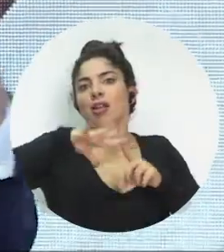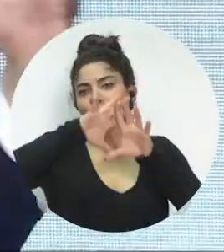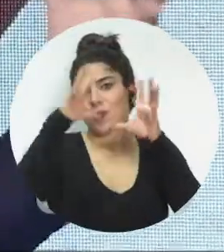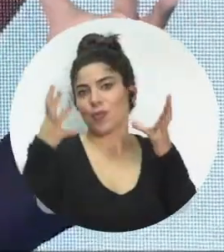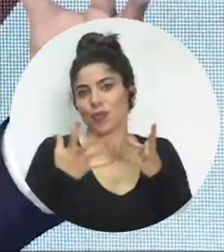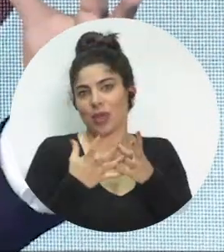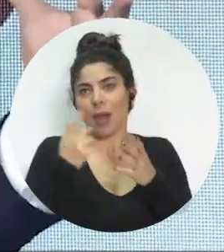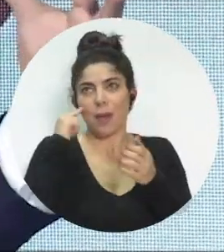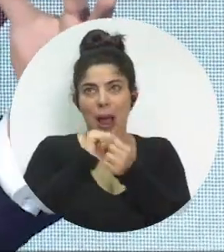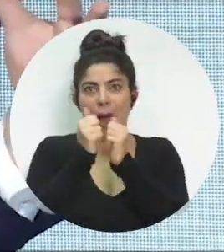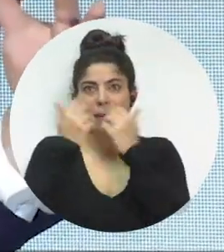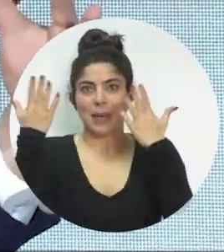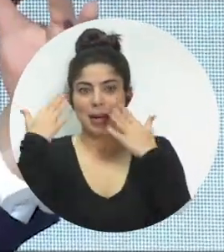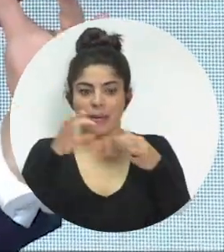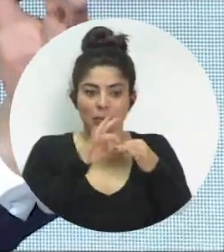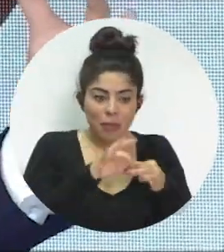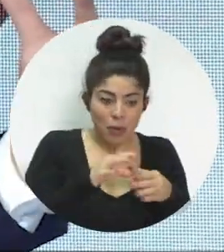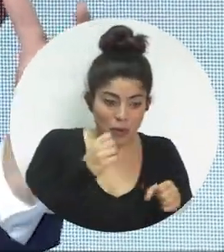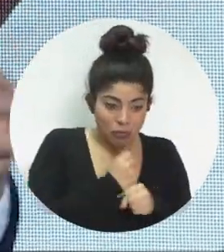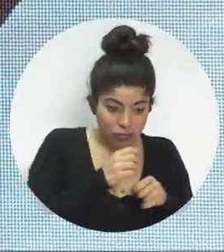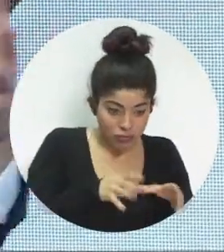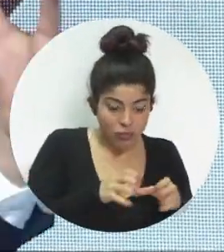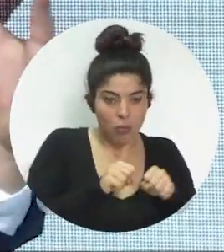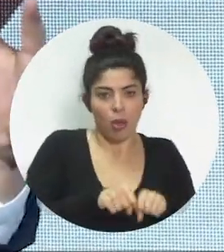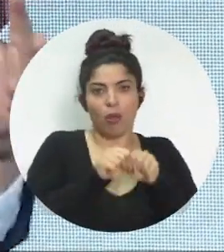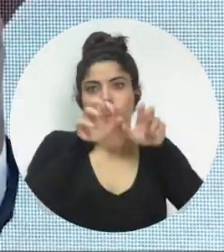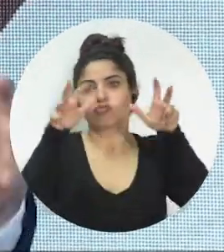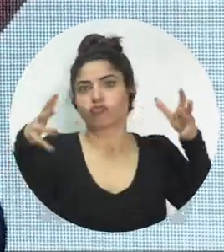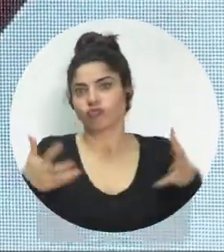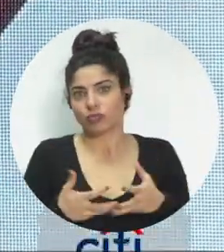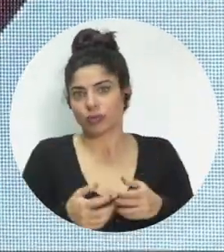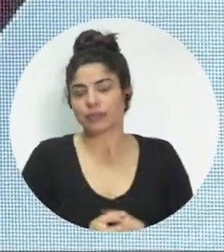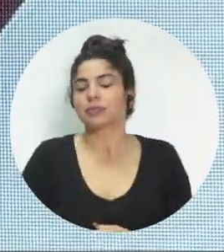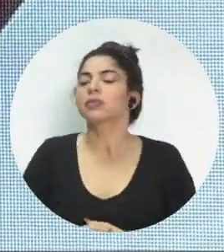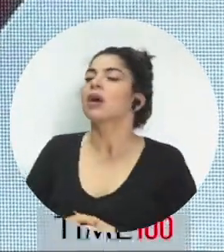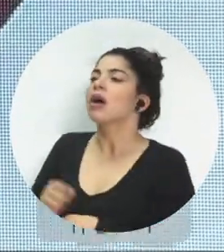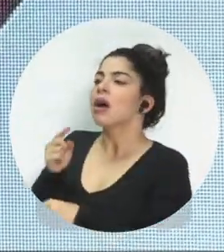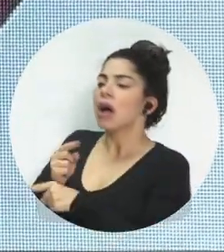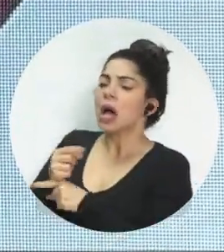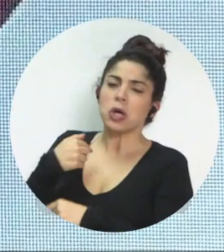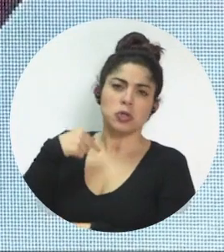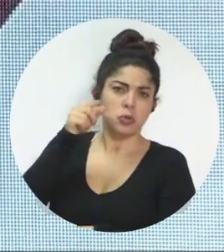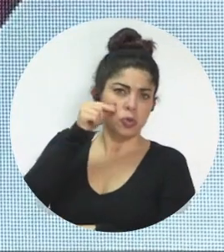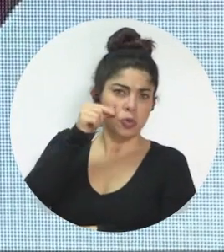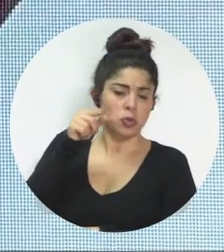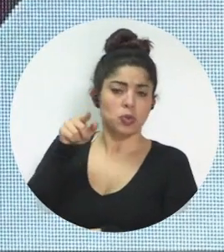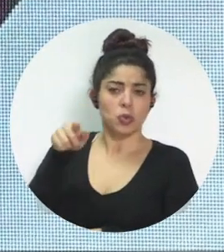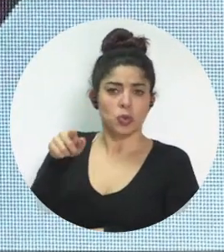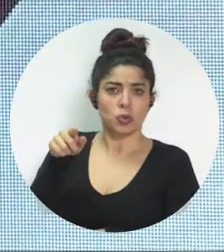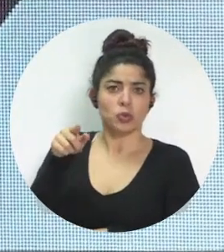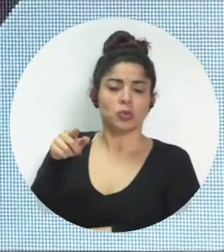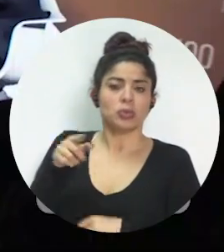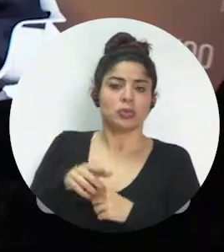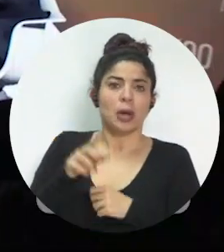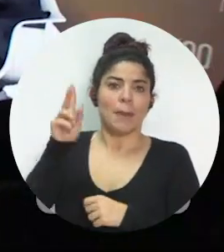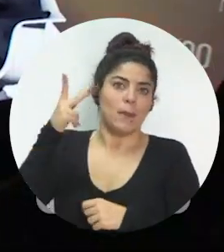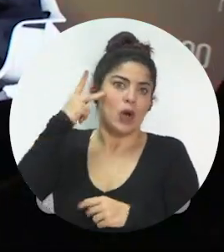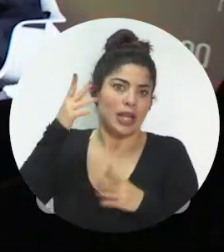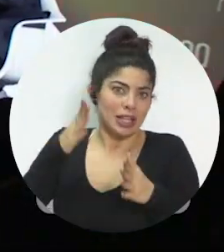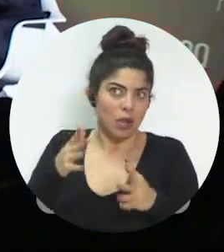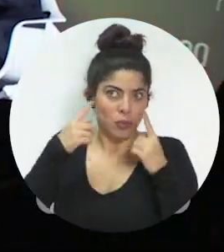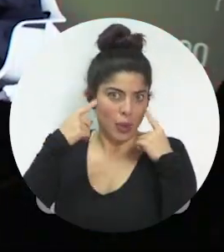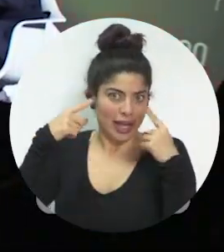a larger reality, which is the global reality of the climate crisis. Right. I'm